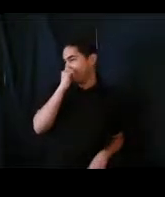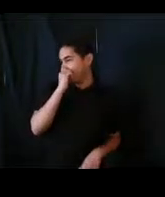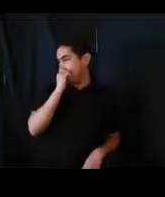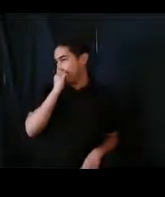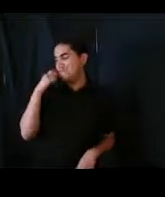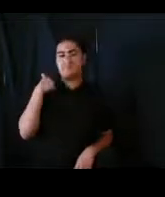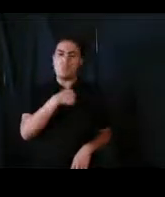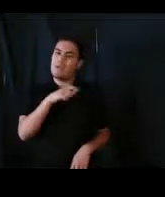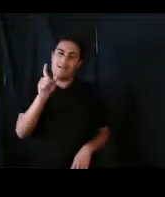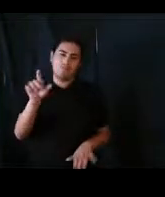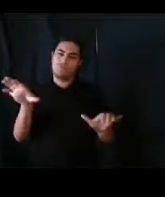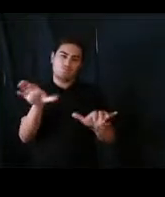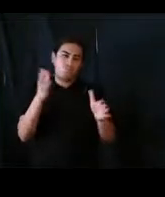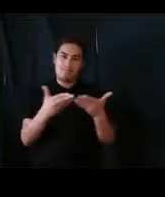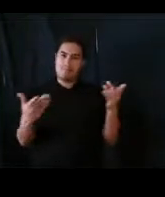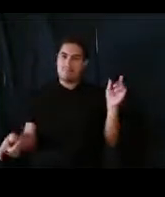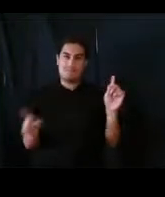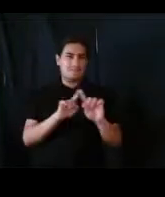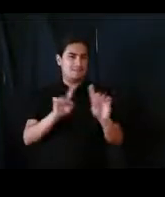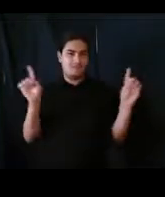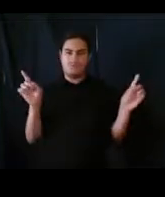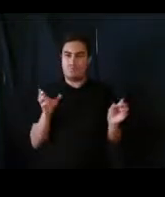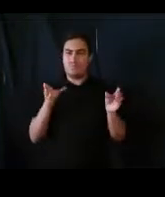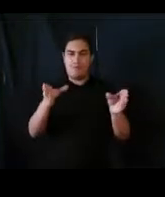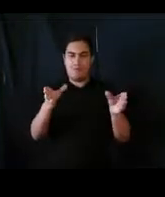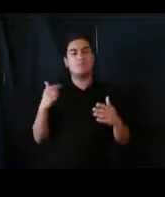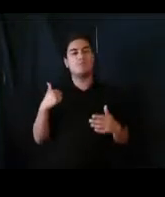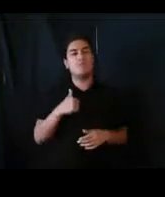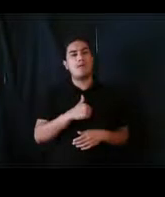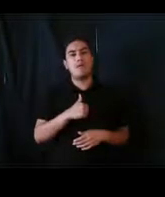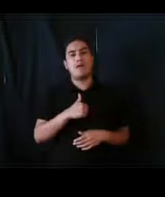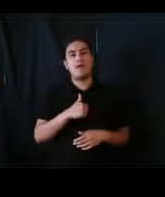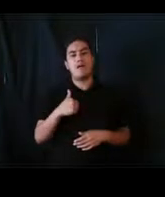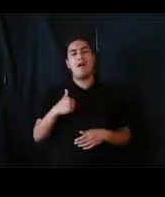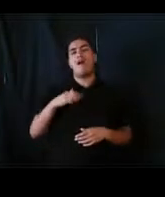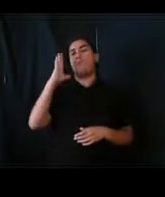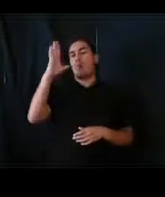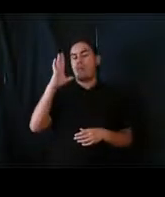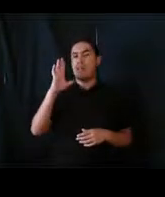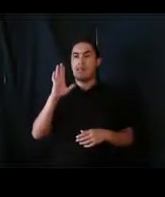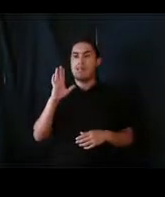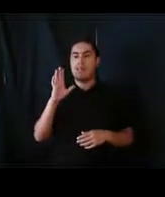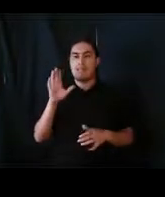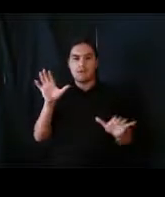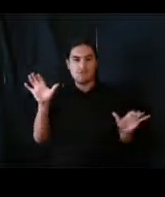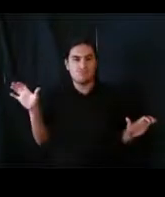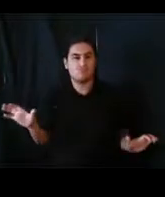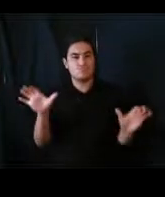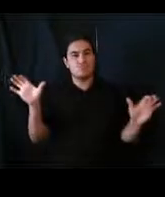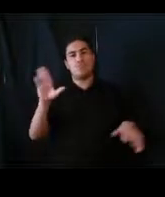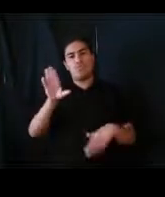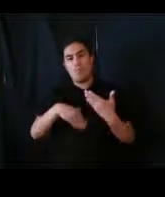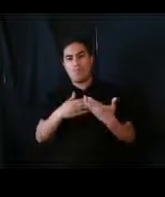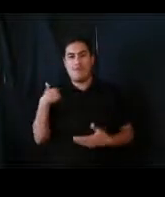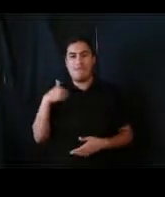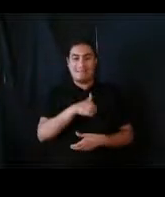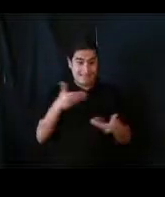we have to do things a little different and so i'm just going to urge ourselves up here caltrans